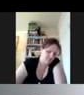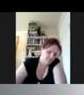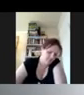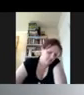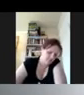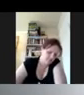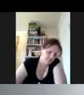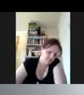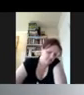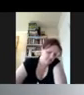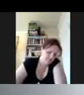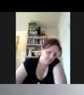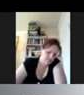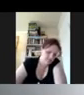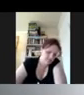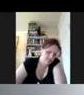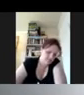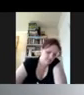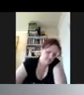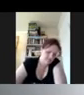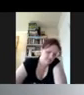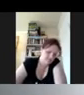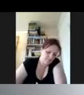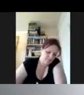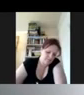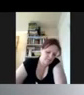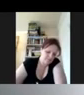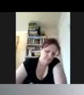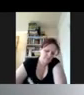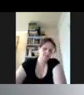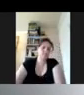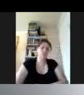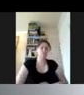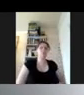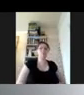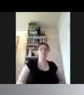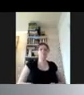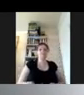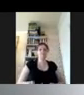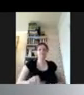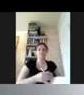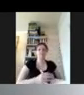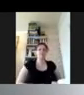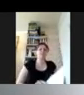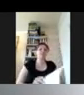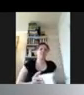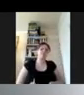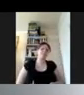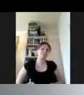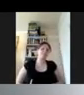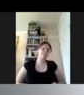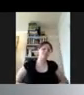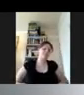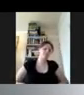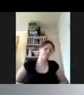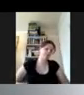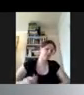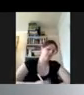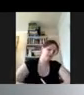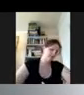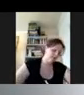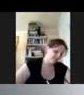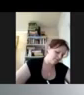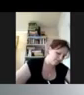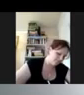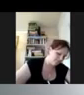A couple of things to note here is that if somebody is typing in their passwords, you might be able to see this. So it might be worth just flagging that with them in